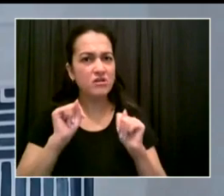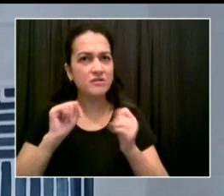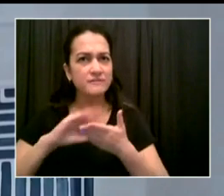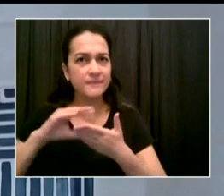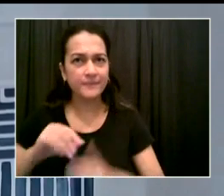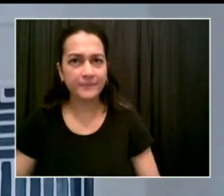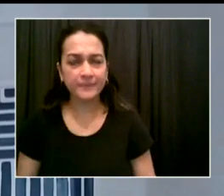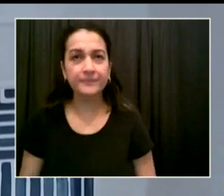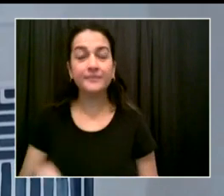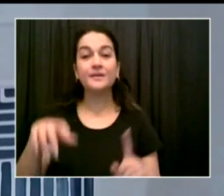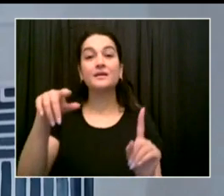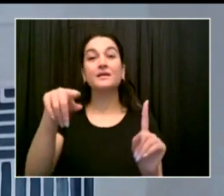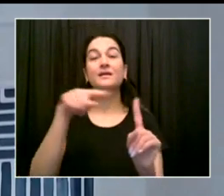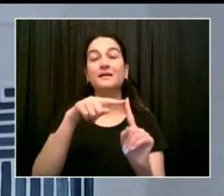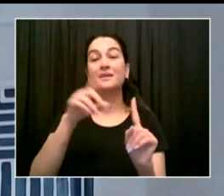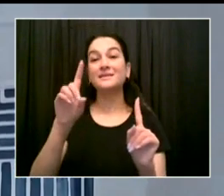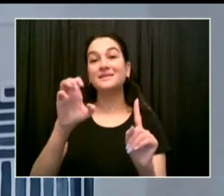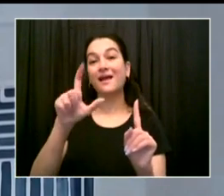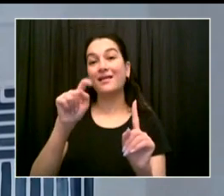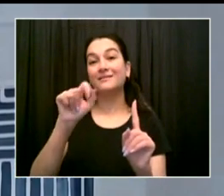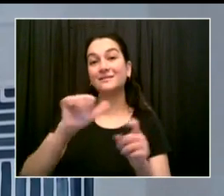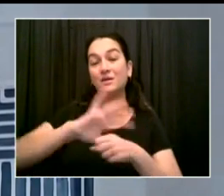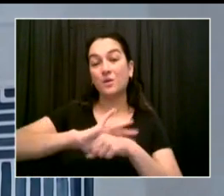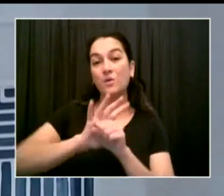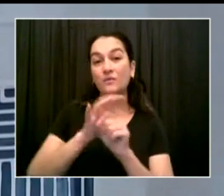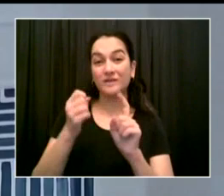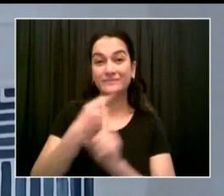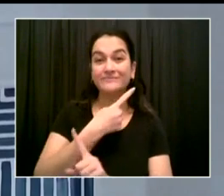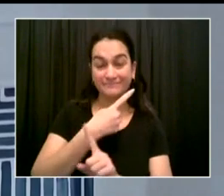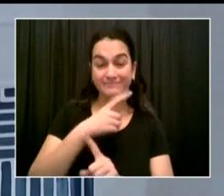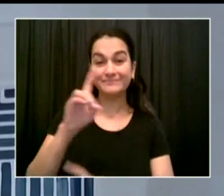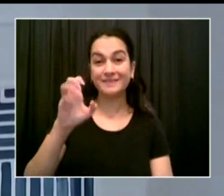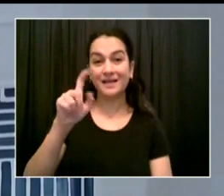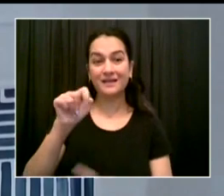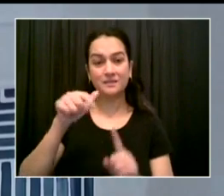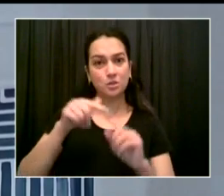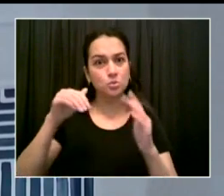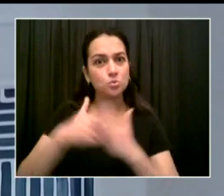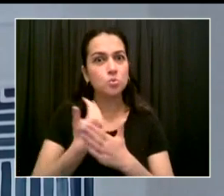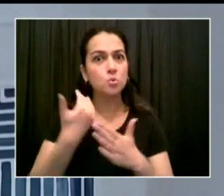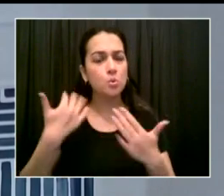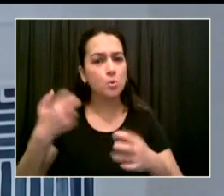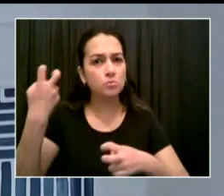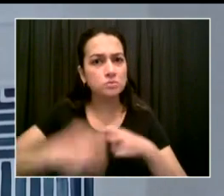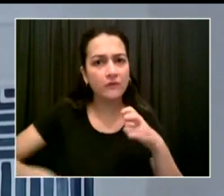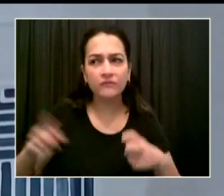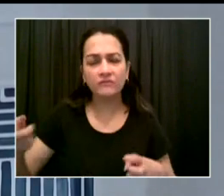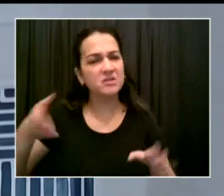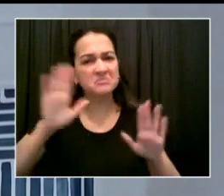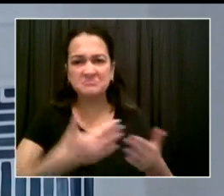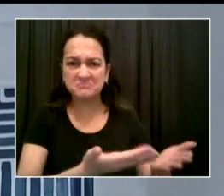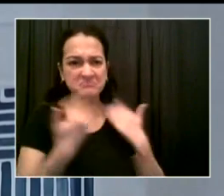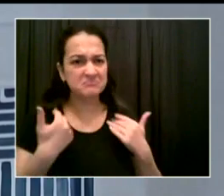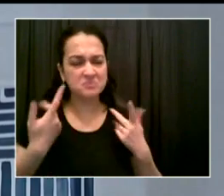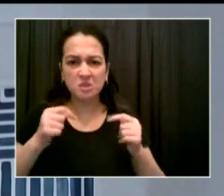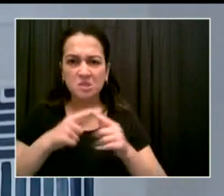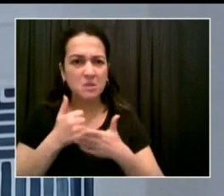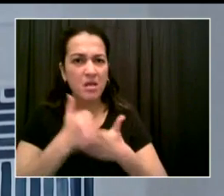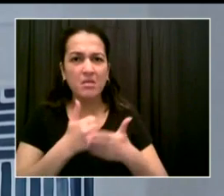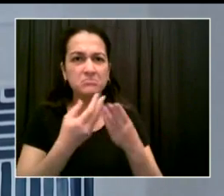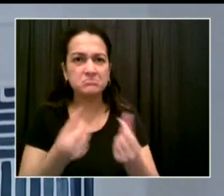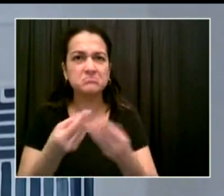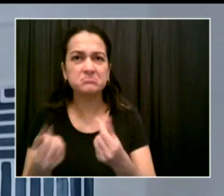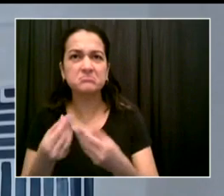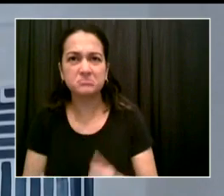employees are still at increased risk of contracting COVID-19 infections and transmitting these infections to vulnerable populations. Our